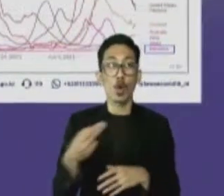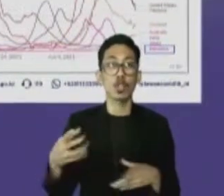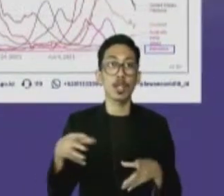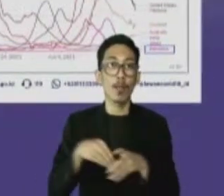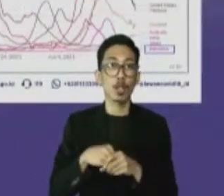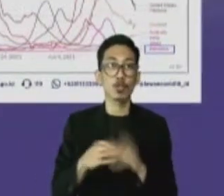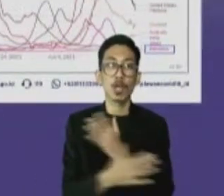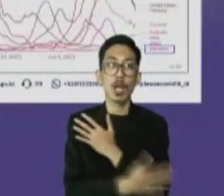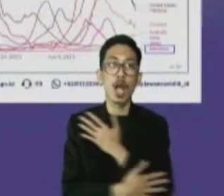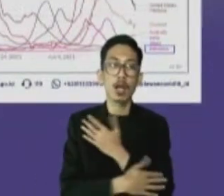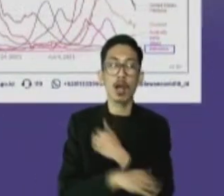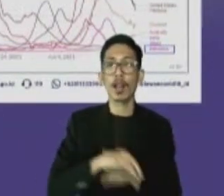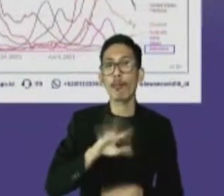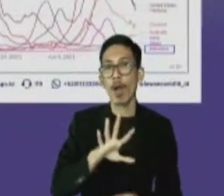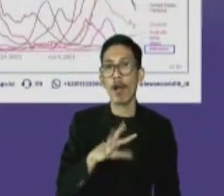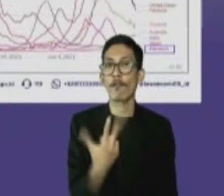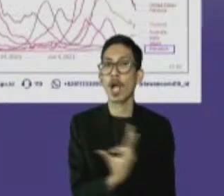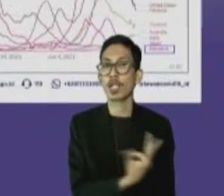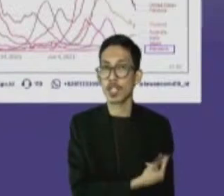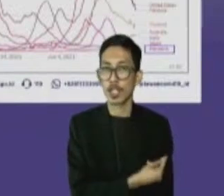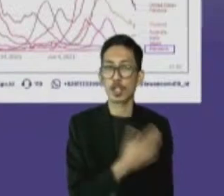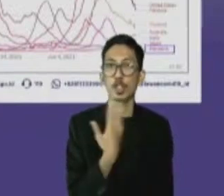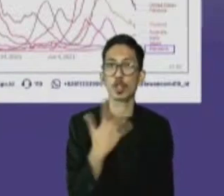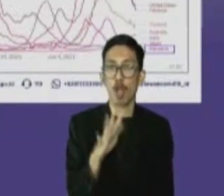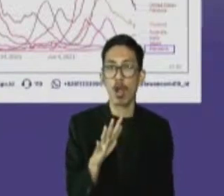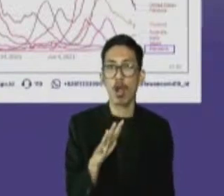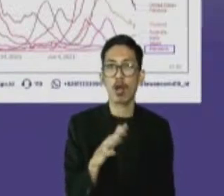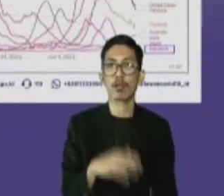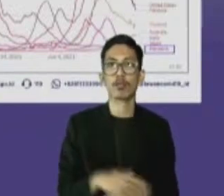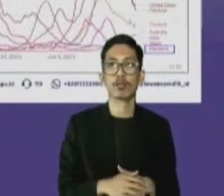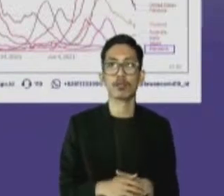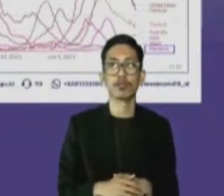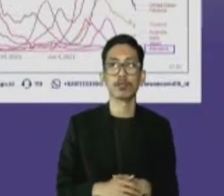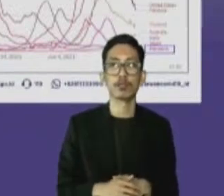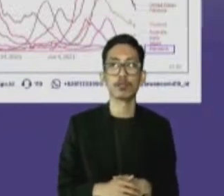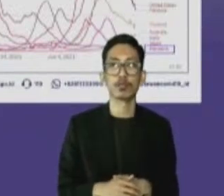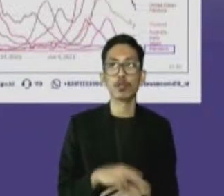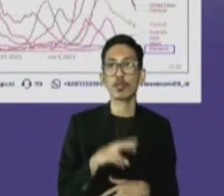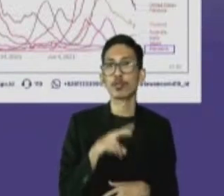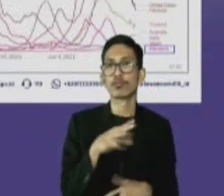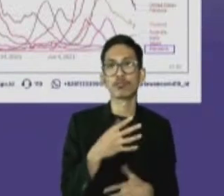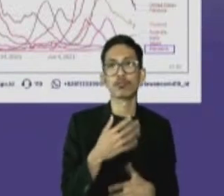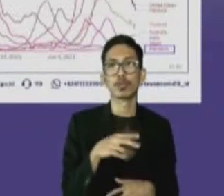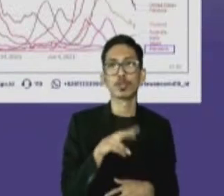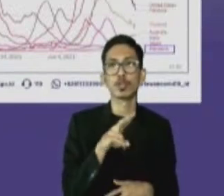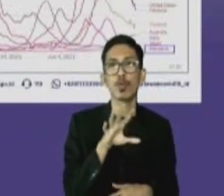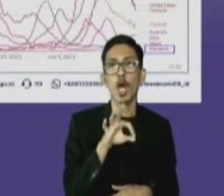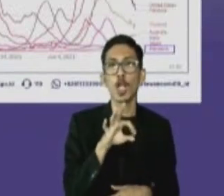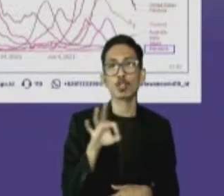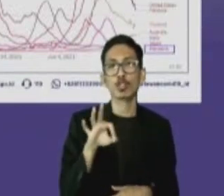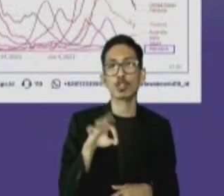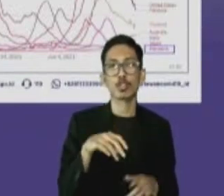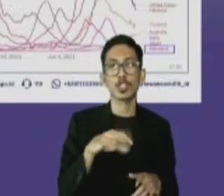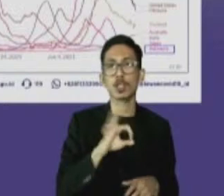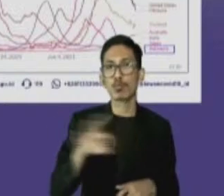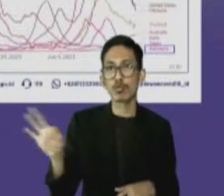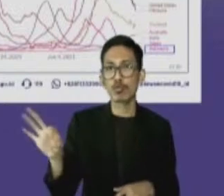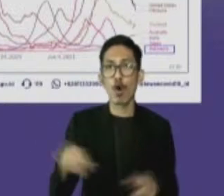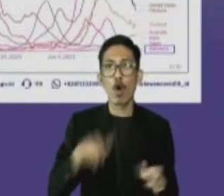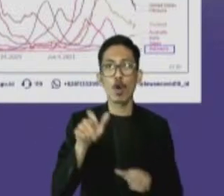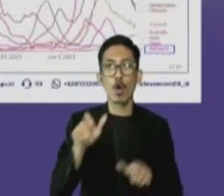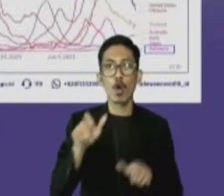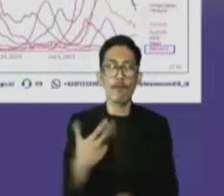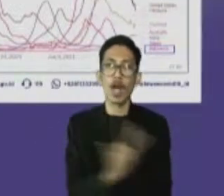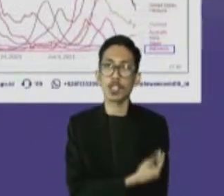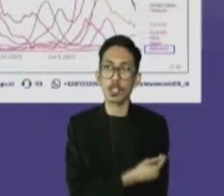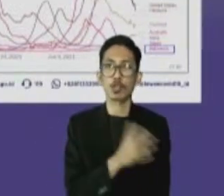largest number of vaccinated population, amounting to 106 million people. Despite of the large